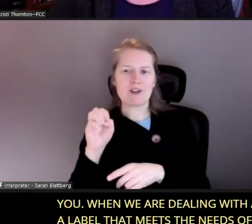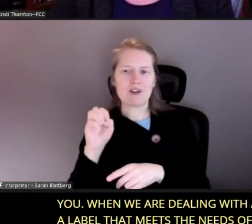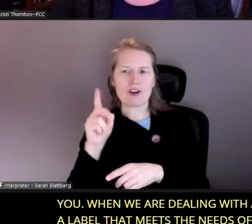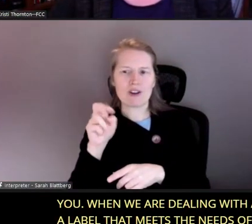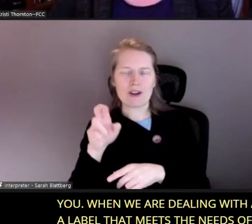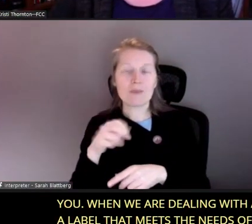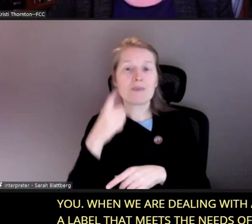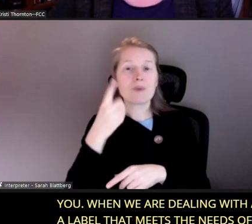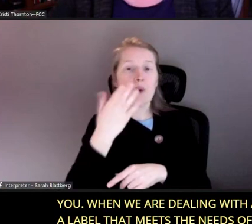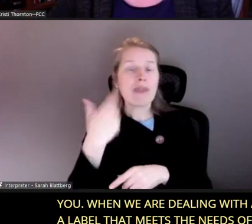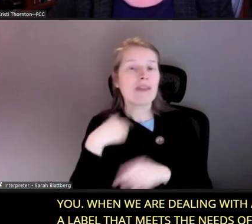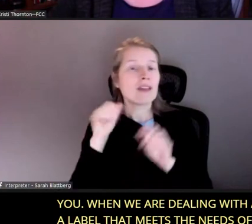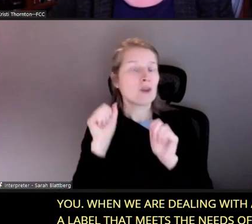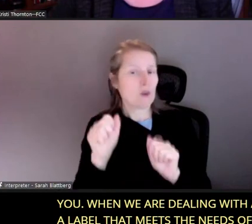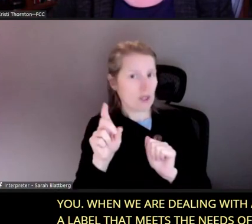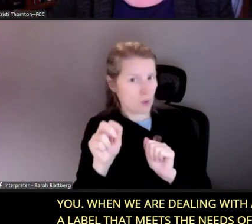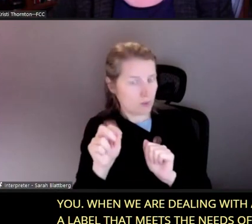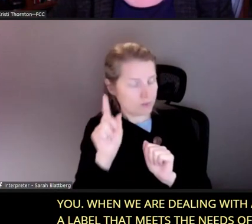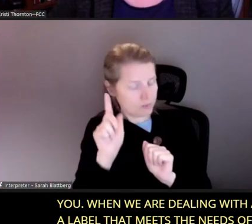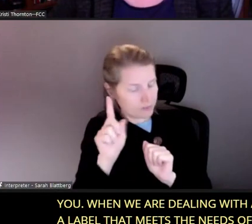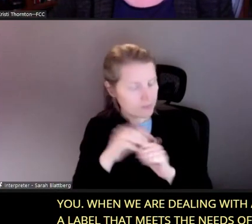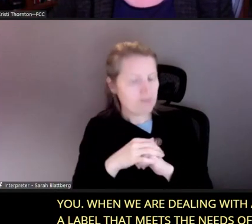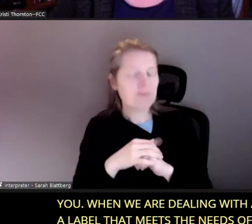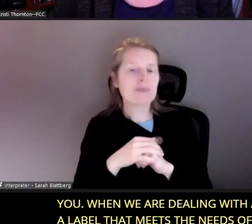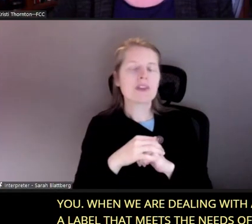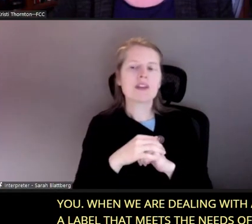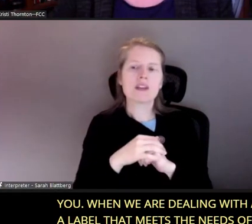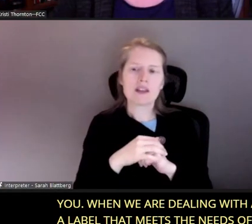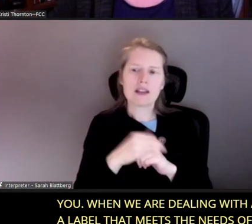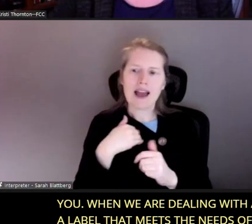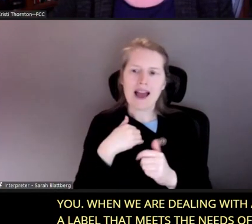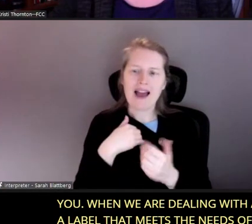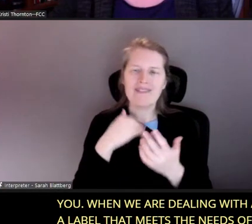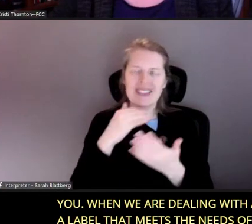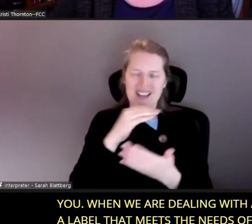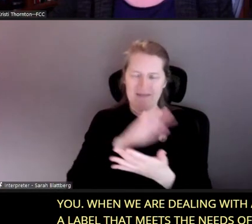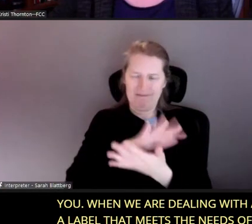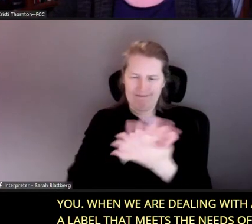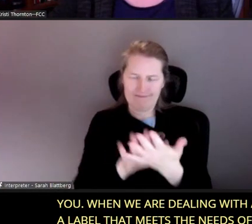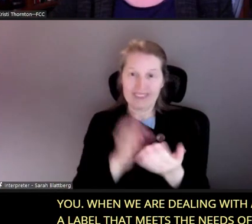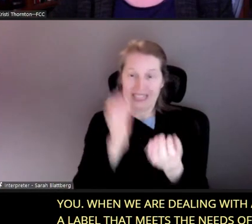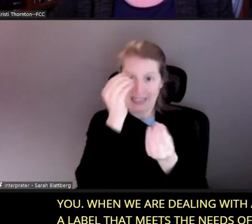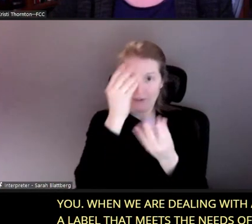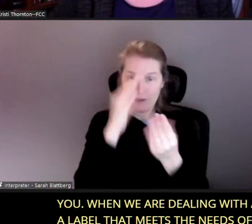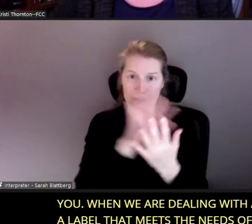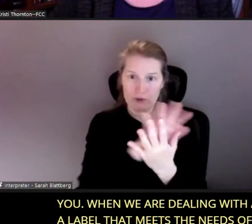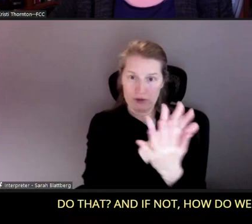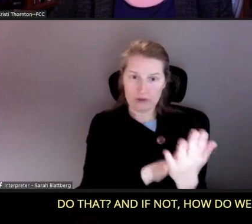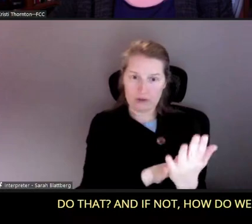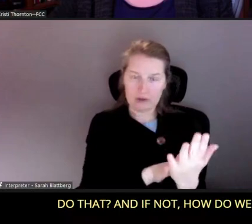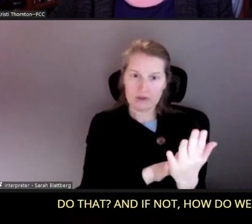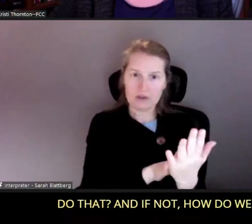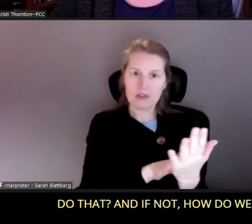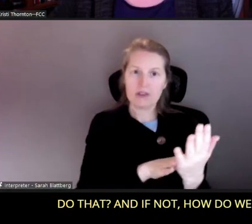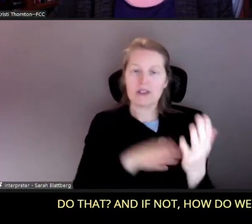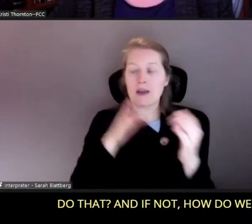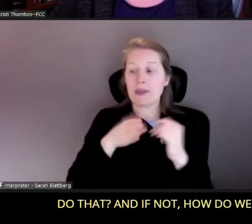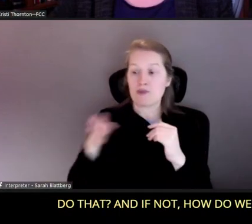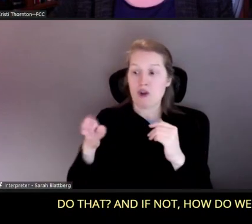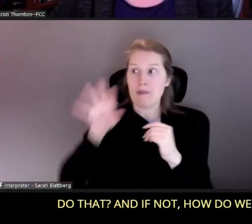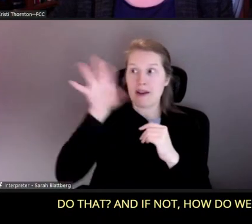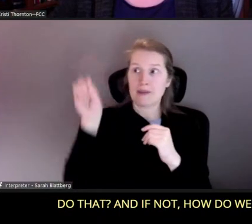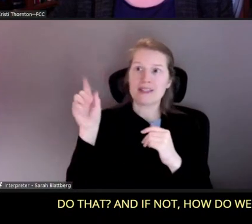we can specify a list of pieces of information that the broadband providers have